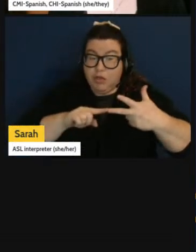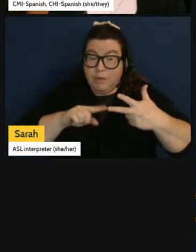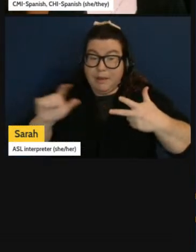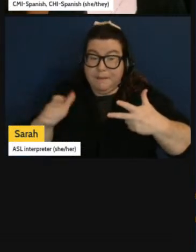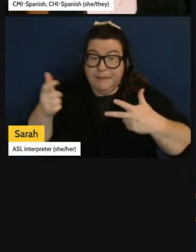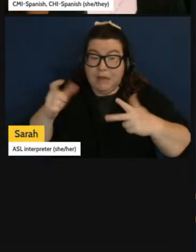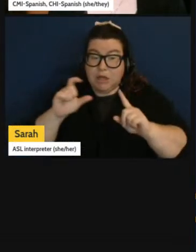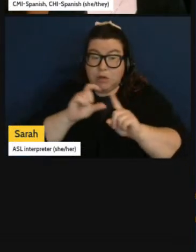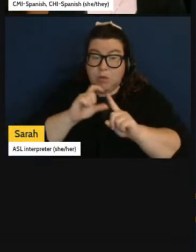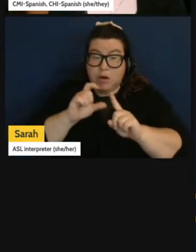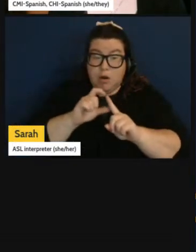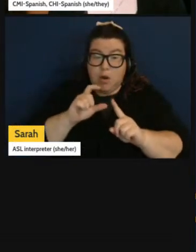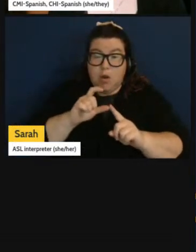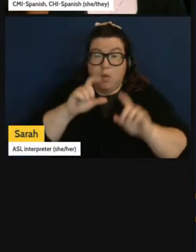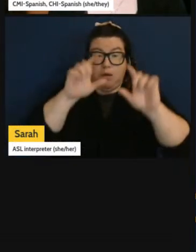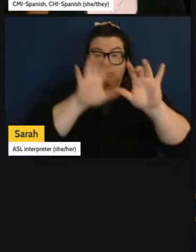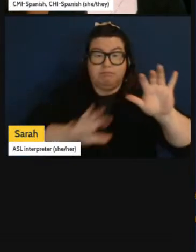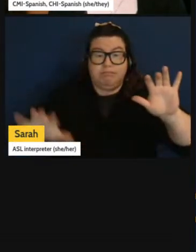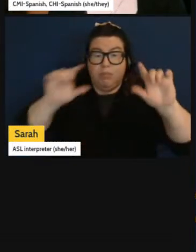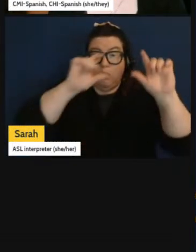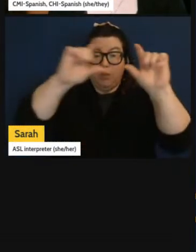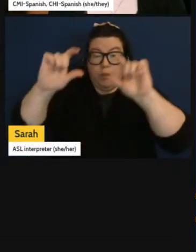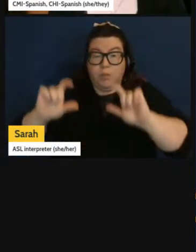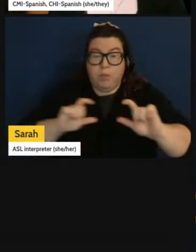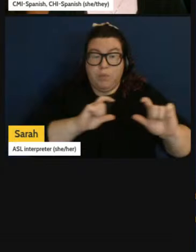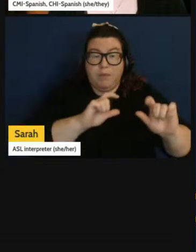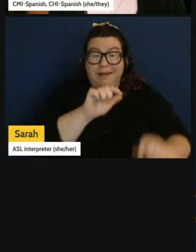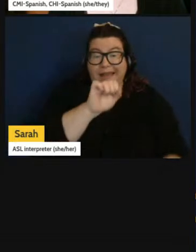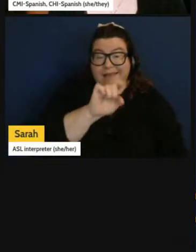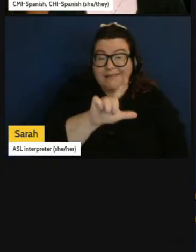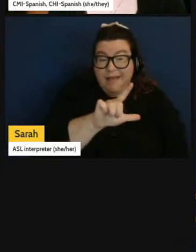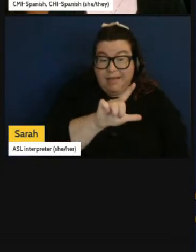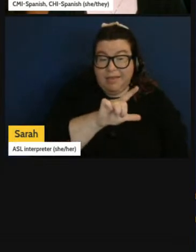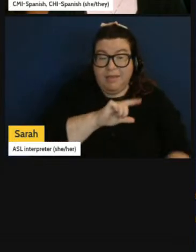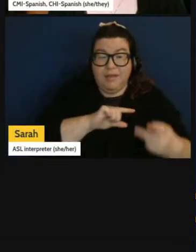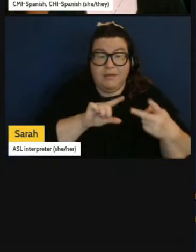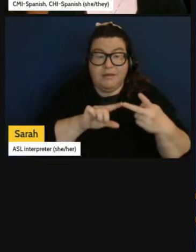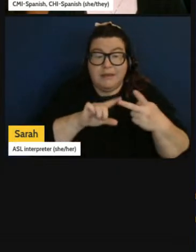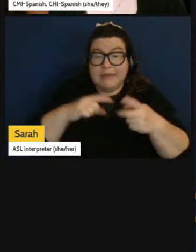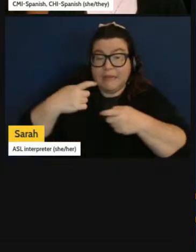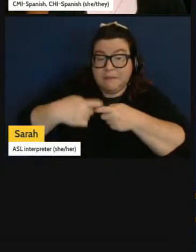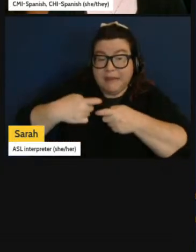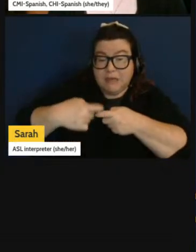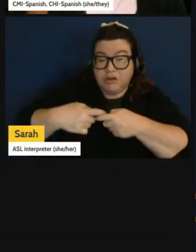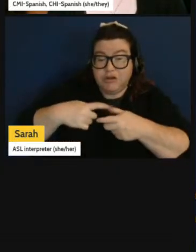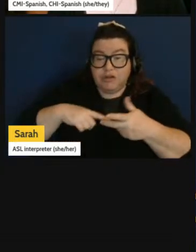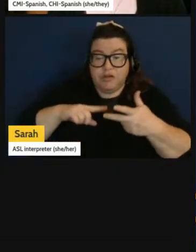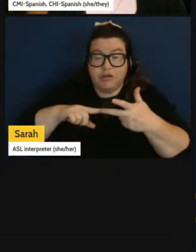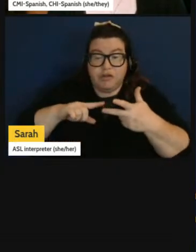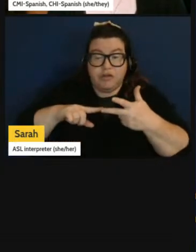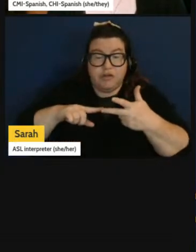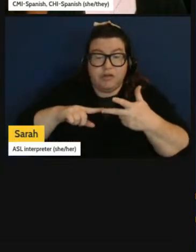on our word cloud of different languages are ASL, Spanish,